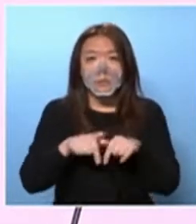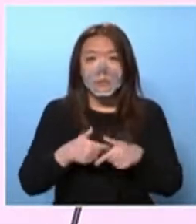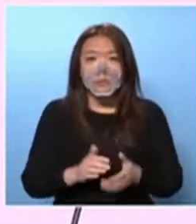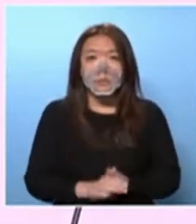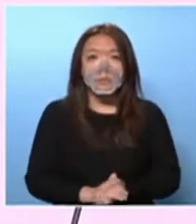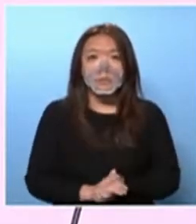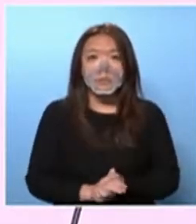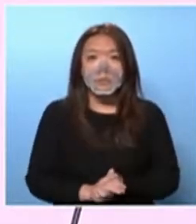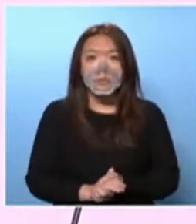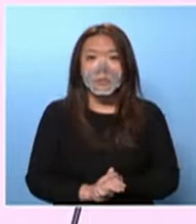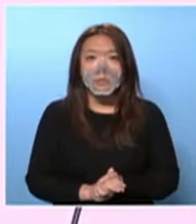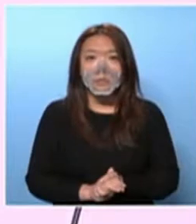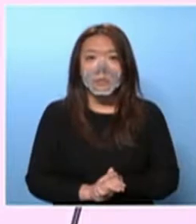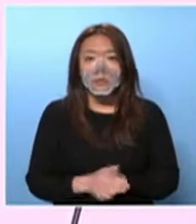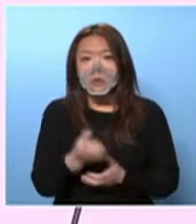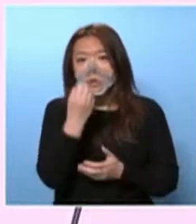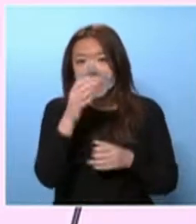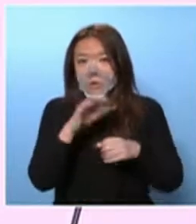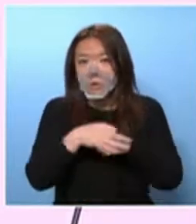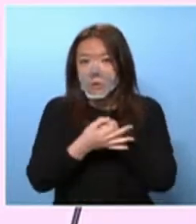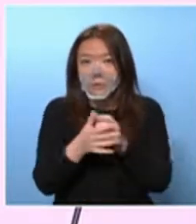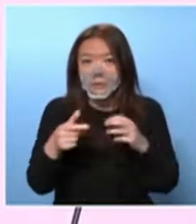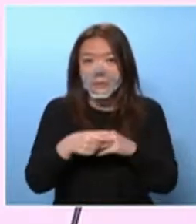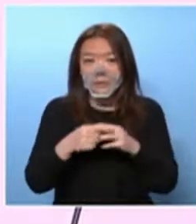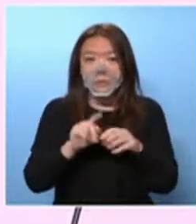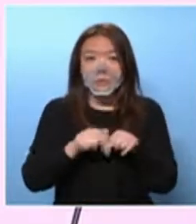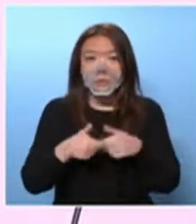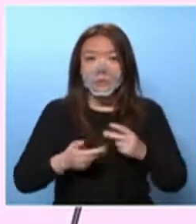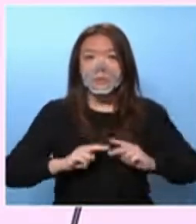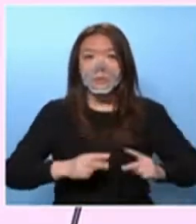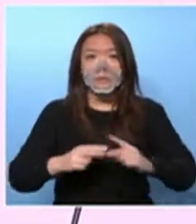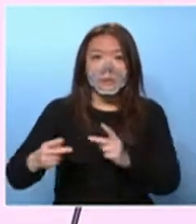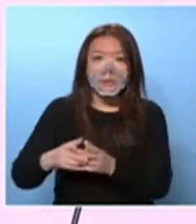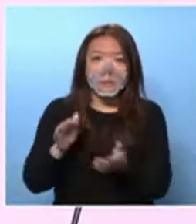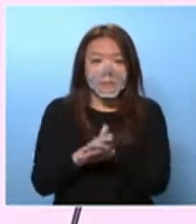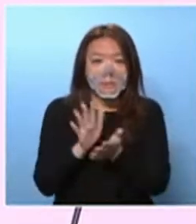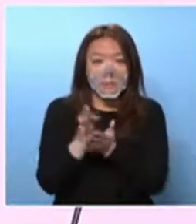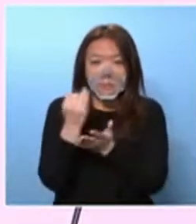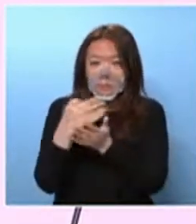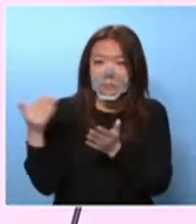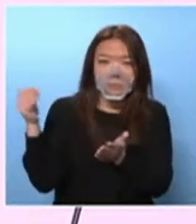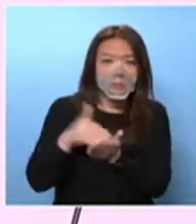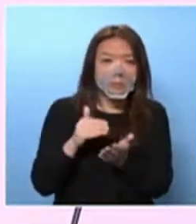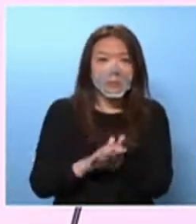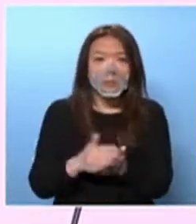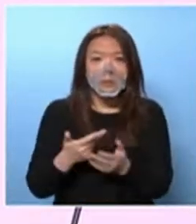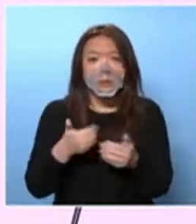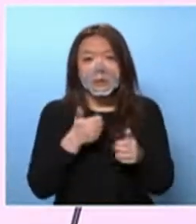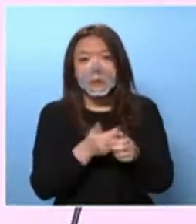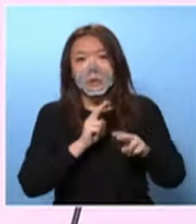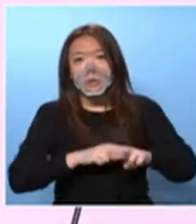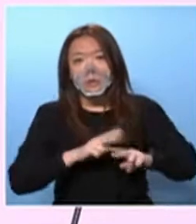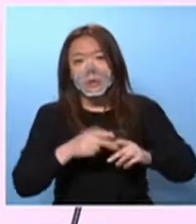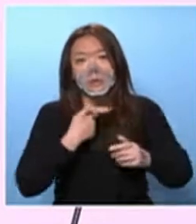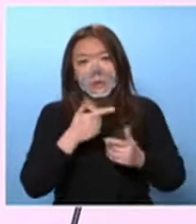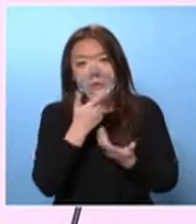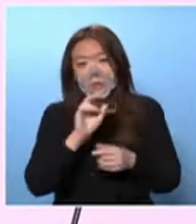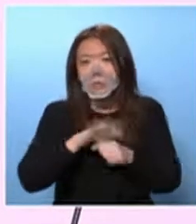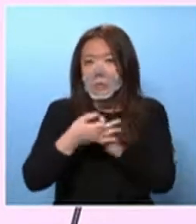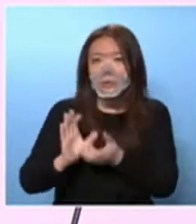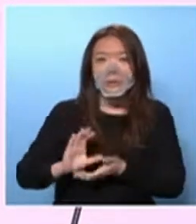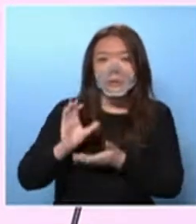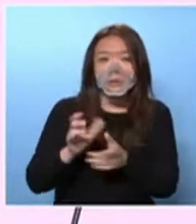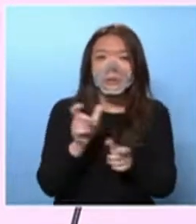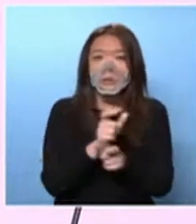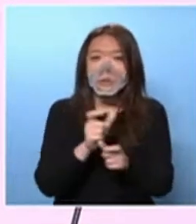International Financial Center. The development of Hong Kong as an international financial center has dovetailed with the needs of our country and attuned